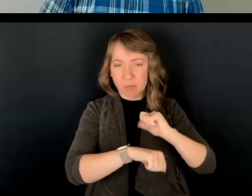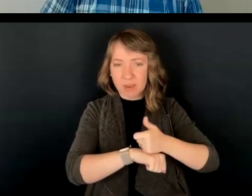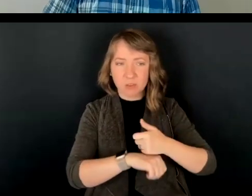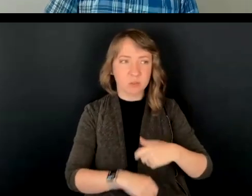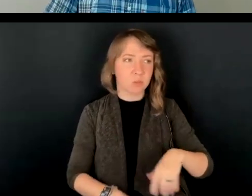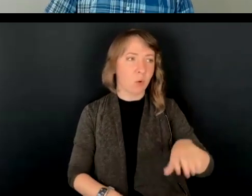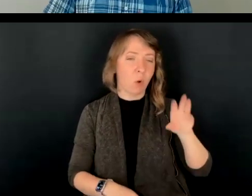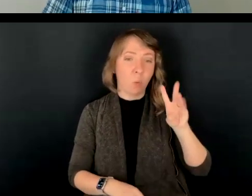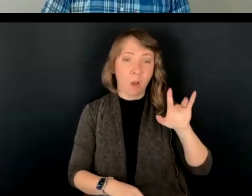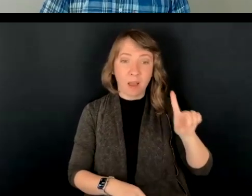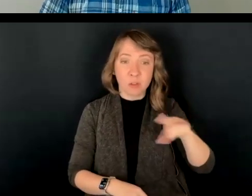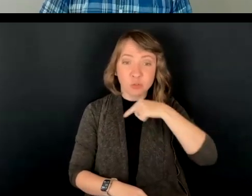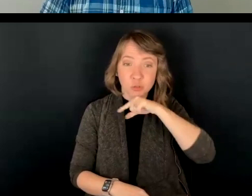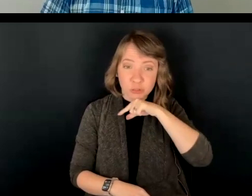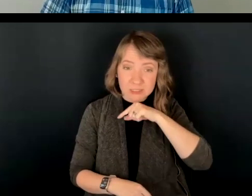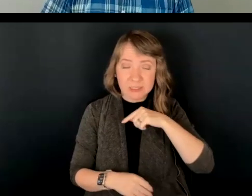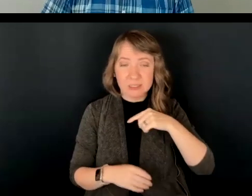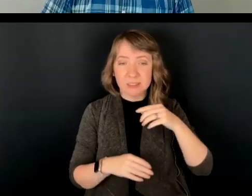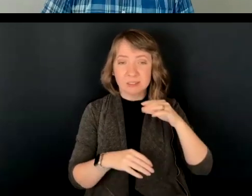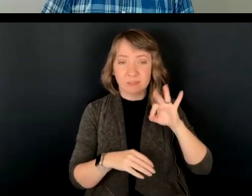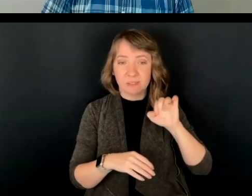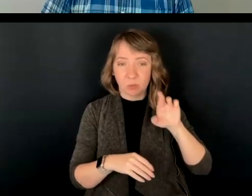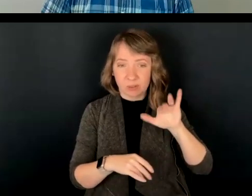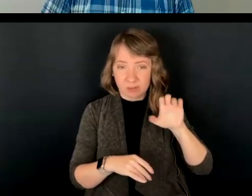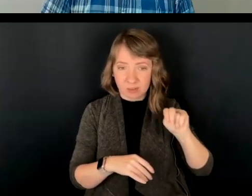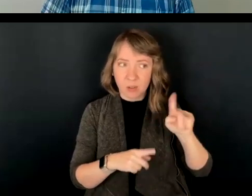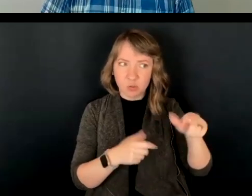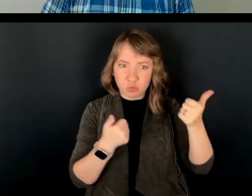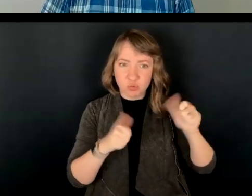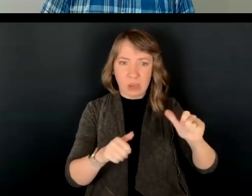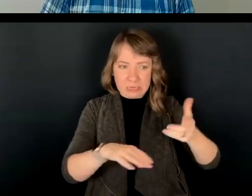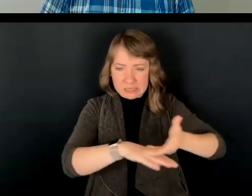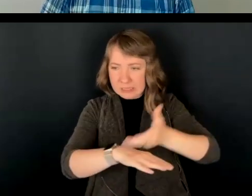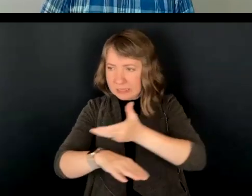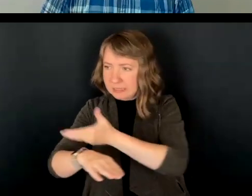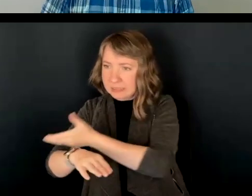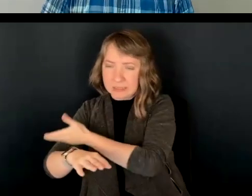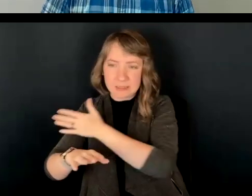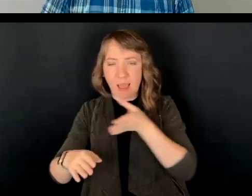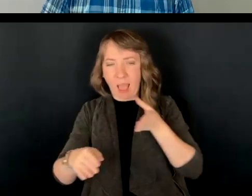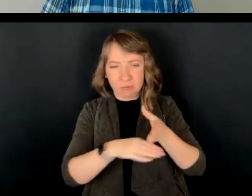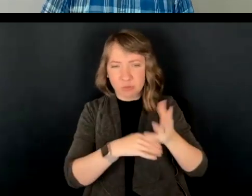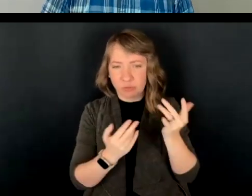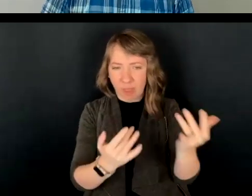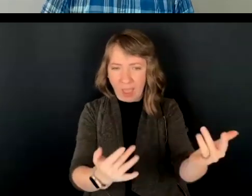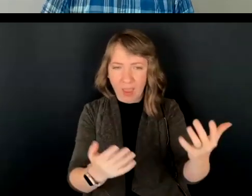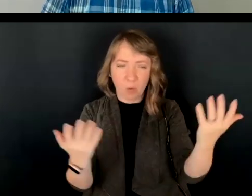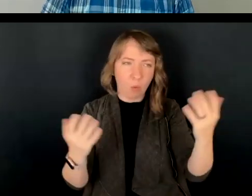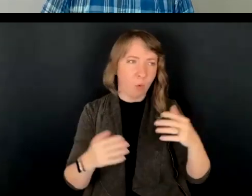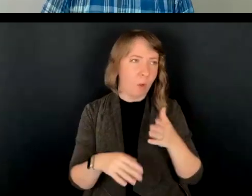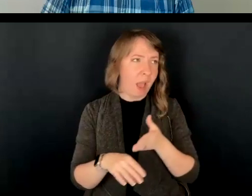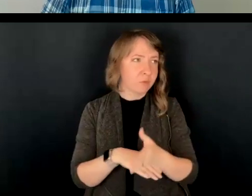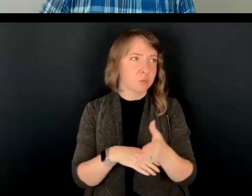Turkey Federation, where they're coming in and trying to restore that habitat after a fire or after some type